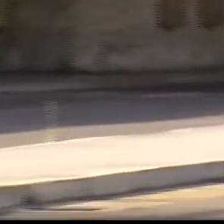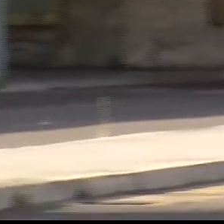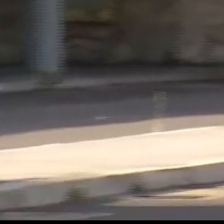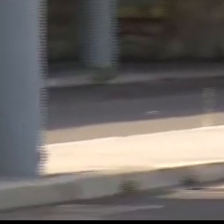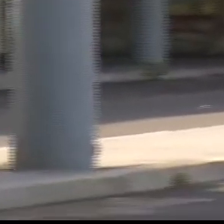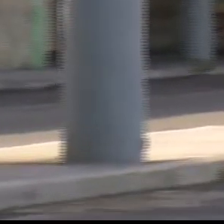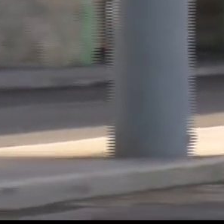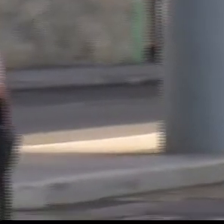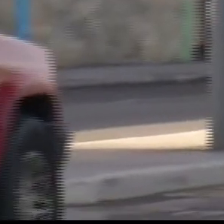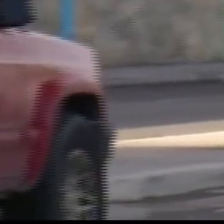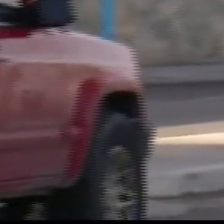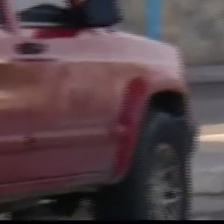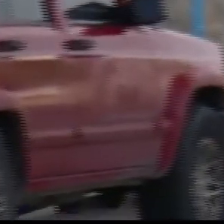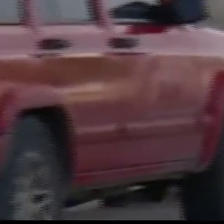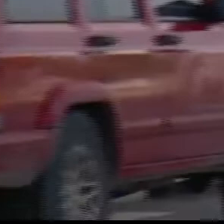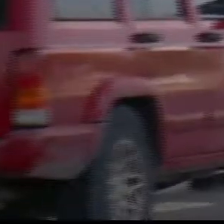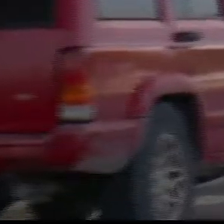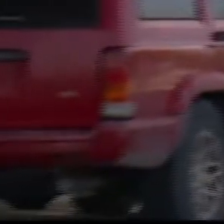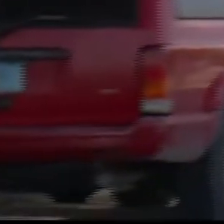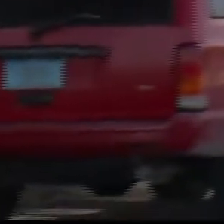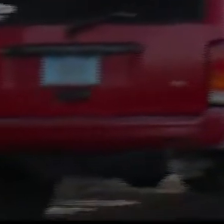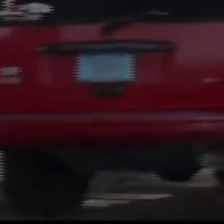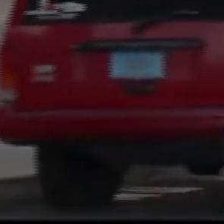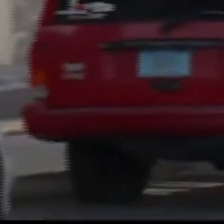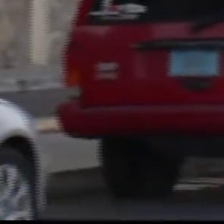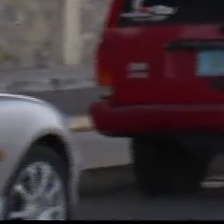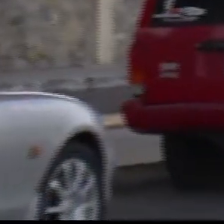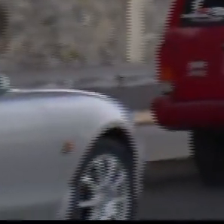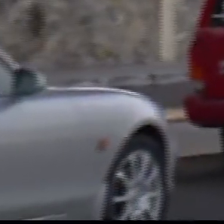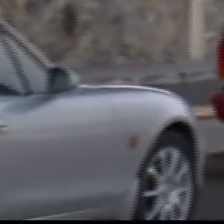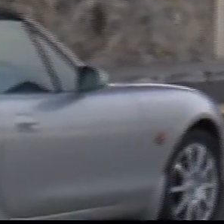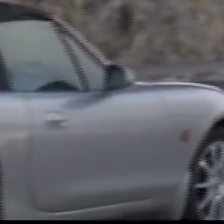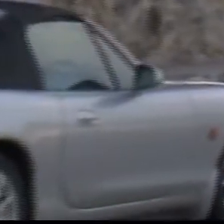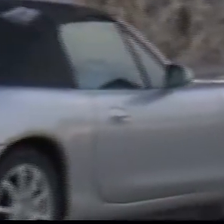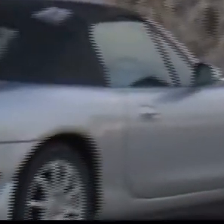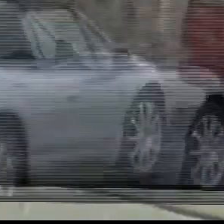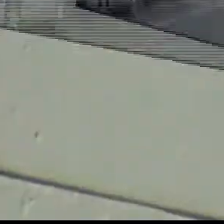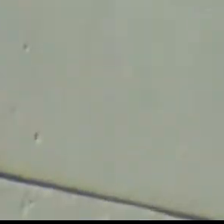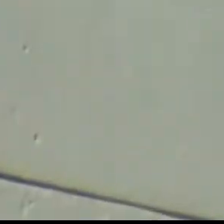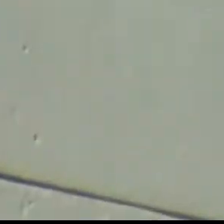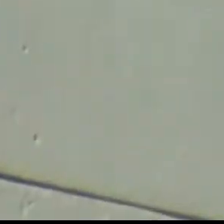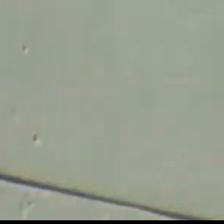break down to move up. The old LPIA terminal could soon be a hotel.